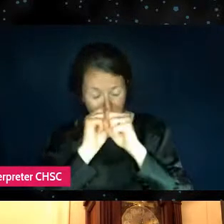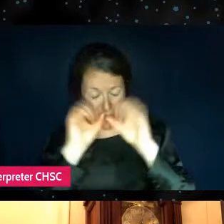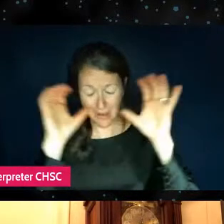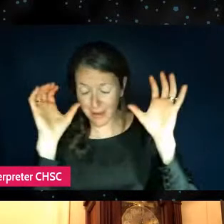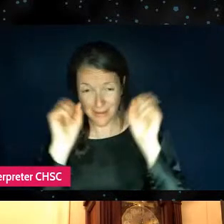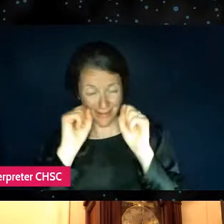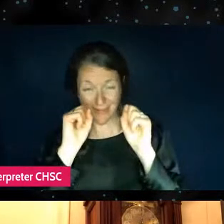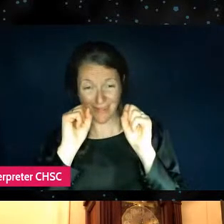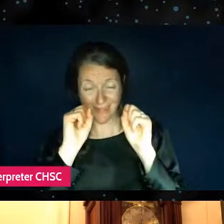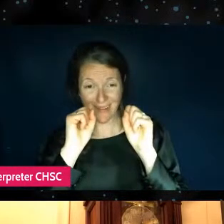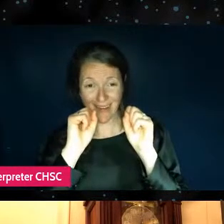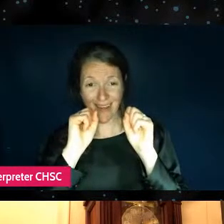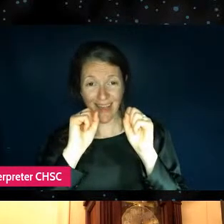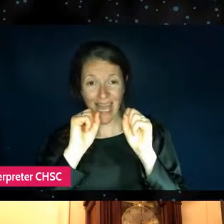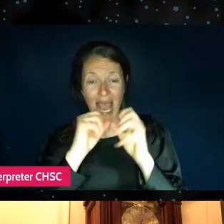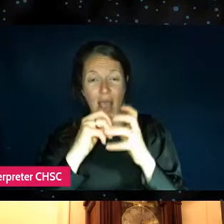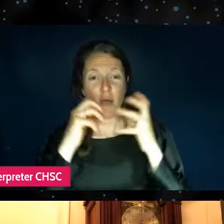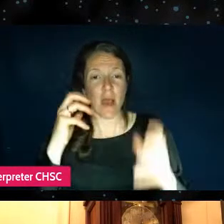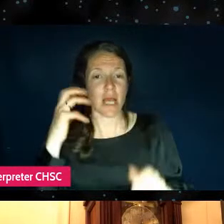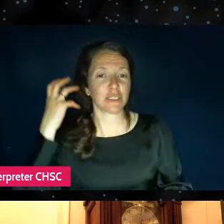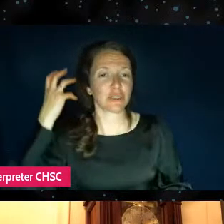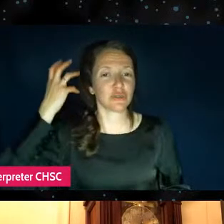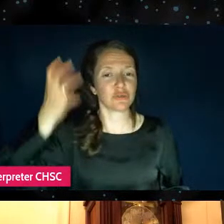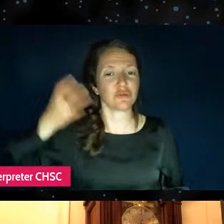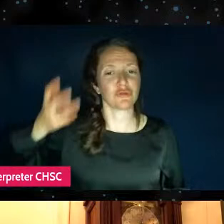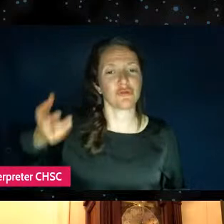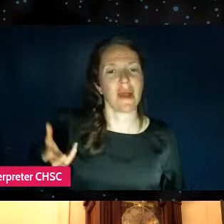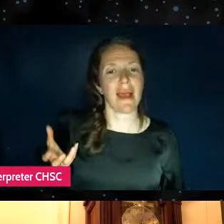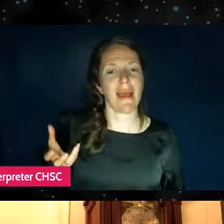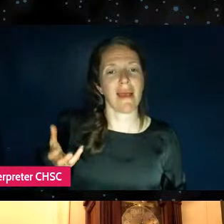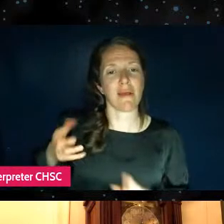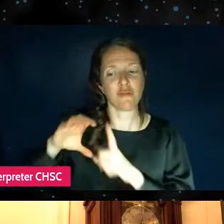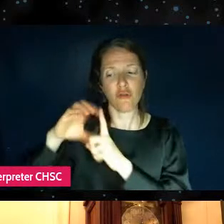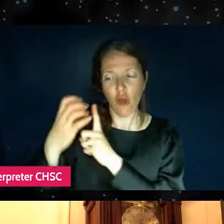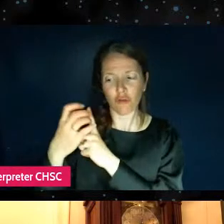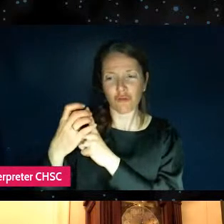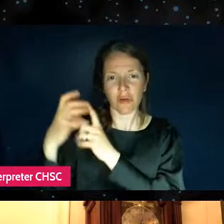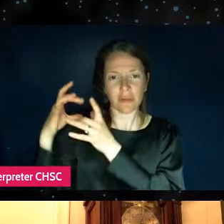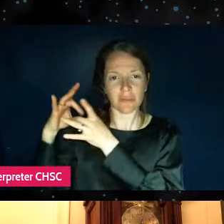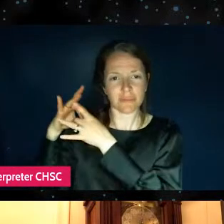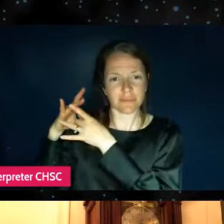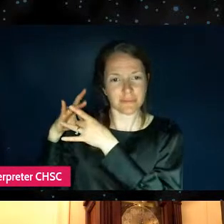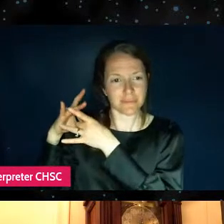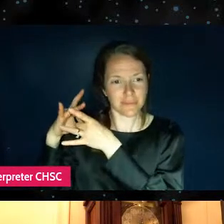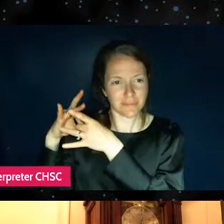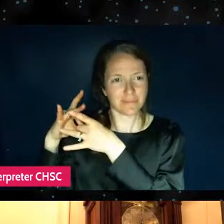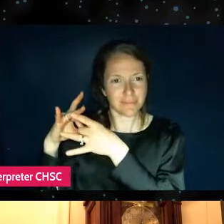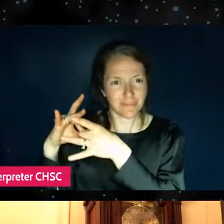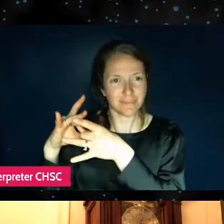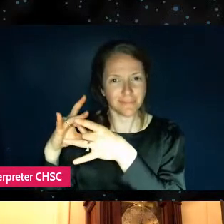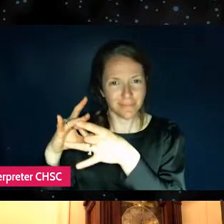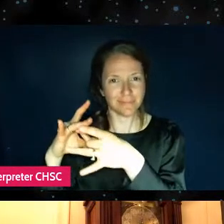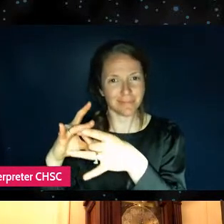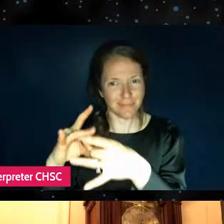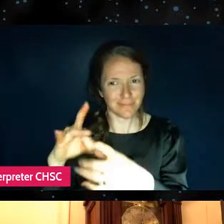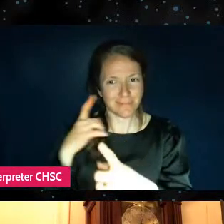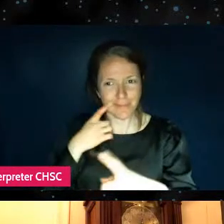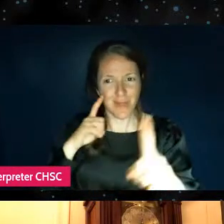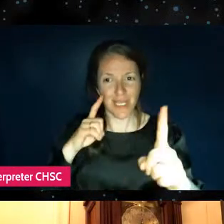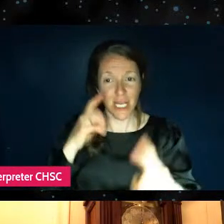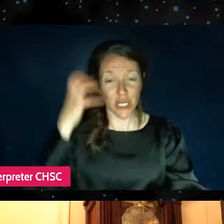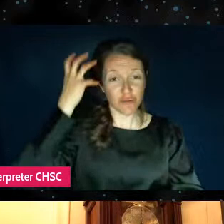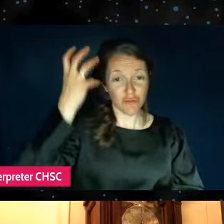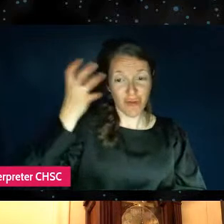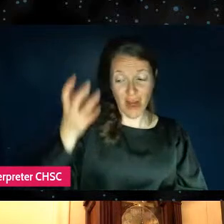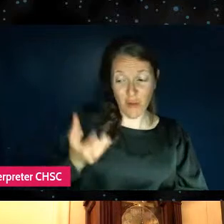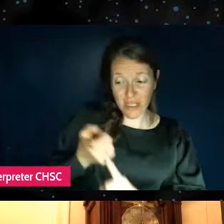how much drag culture has stayed intact. And, you know, the drag queens of today